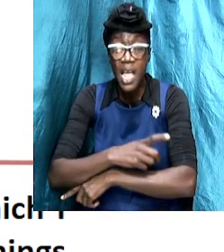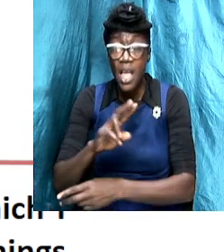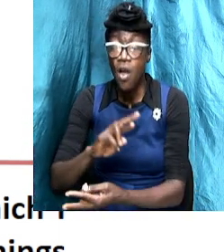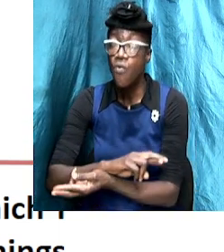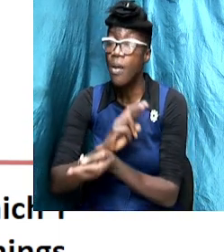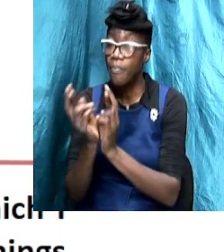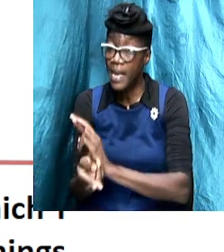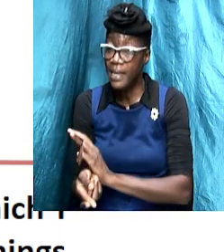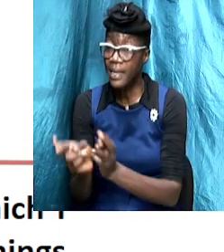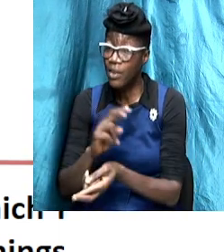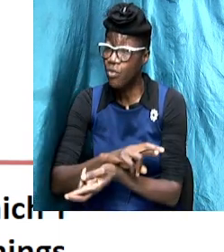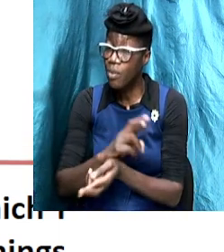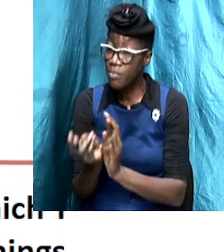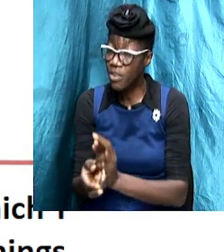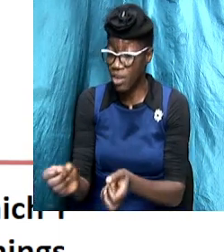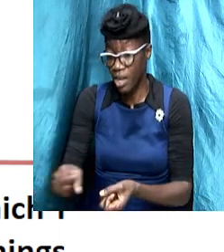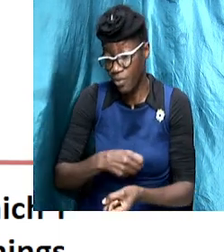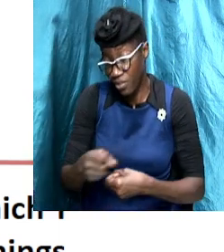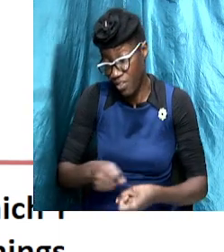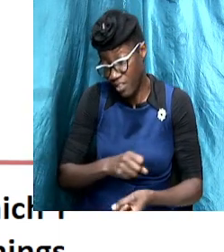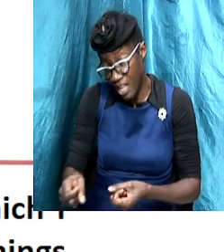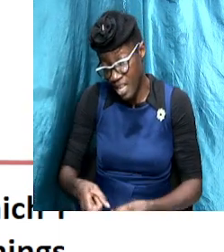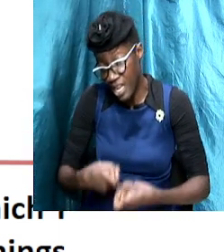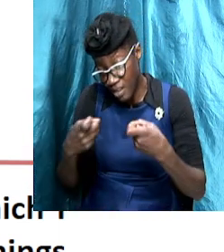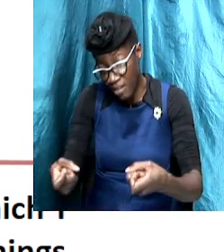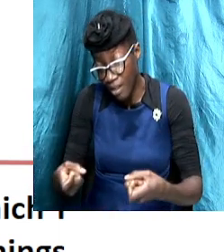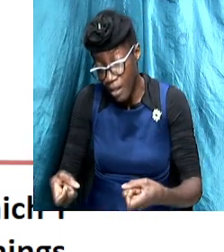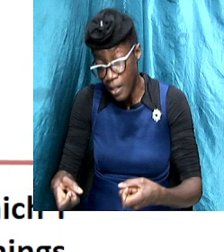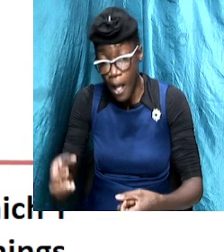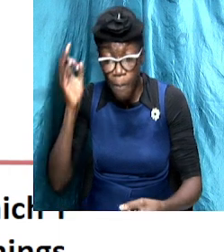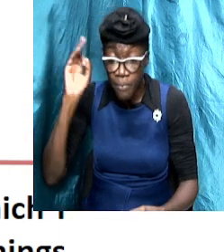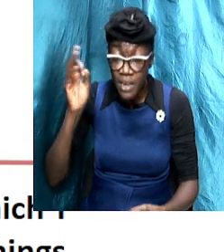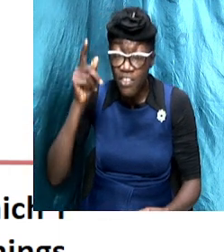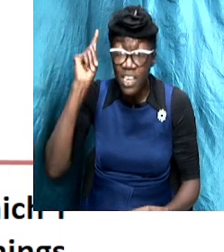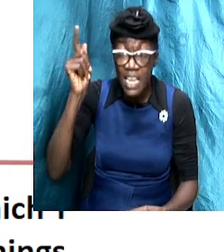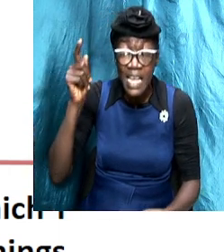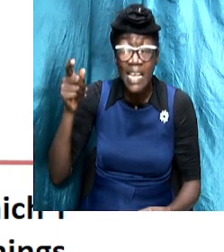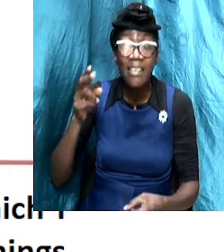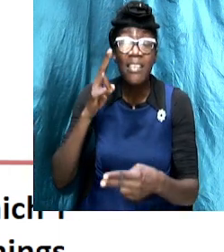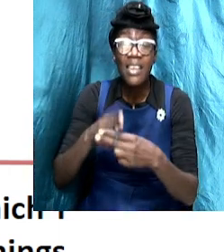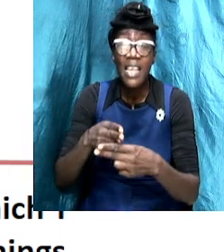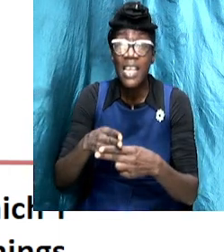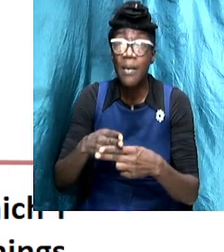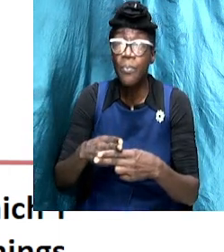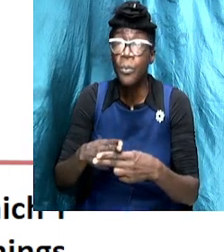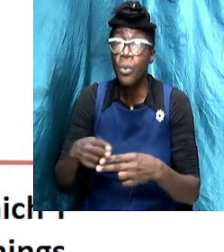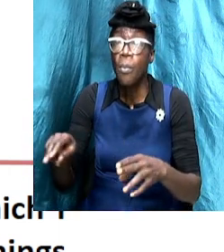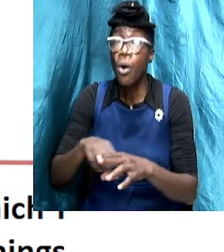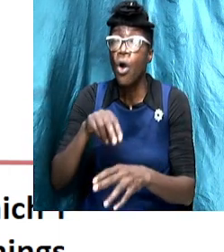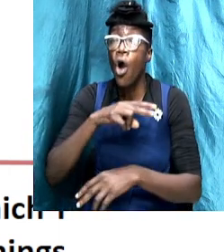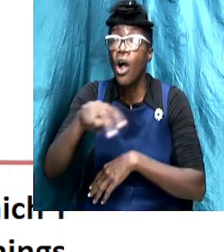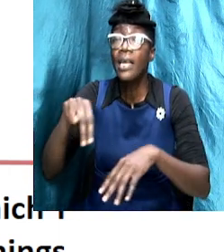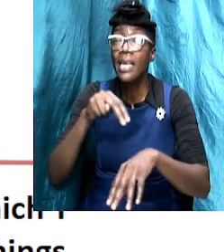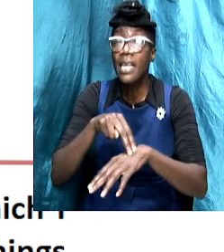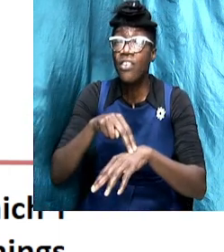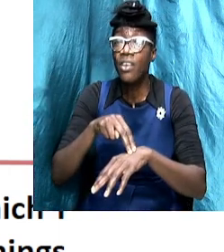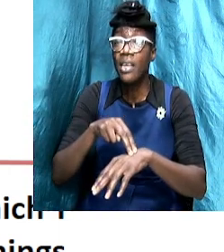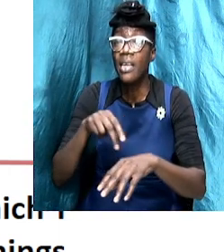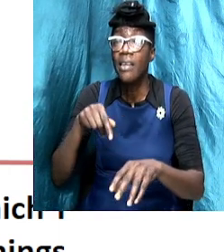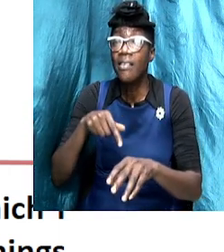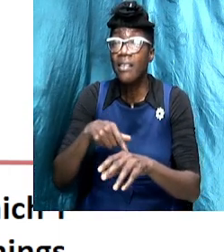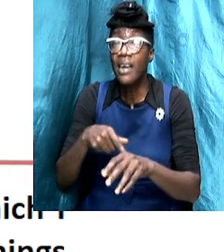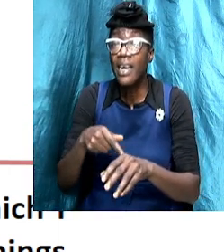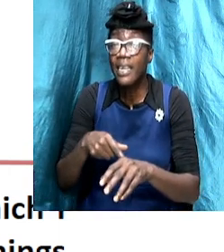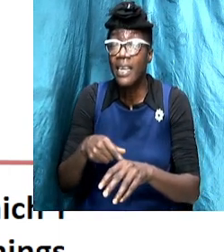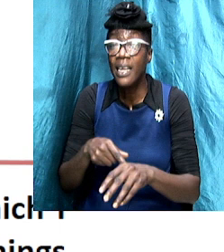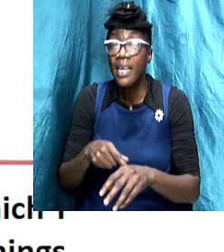remission of sin should be preached in his name among all nations, beginning at Jerusalem. And behold,